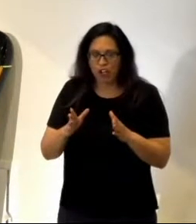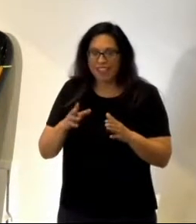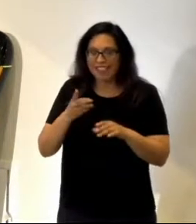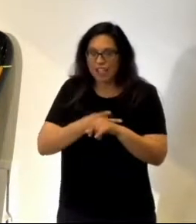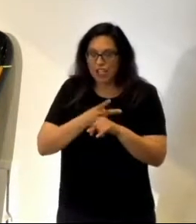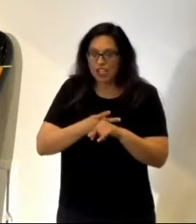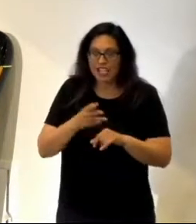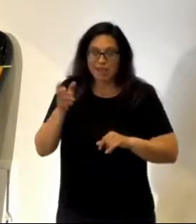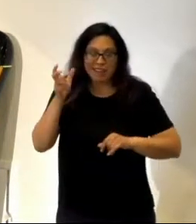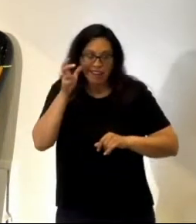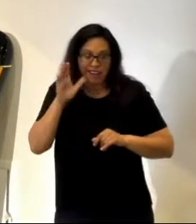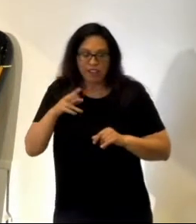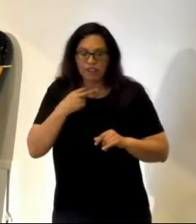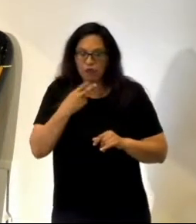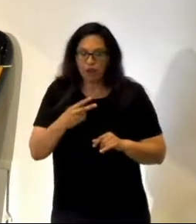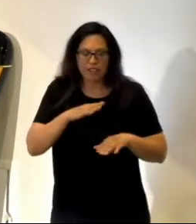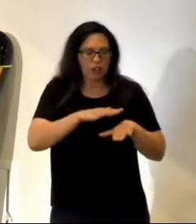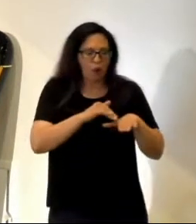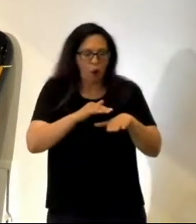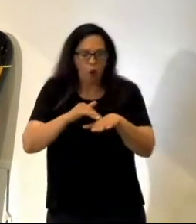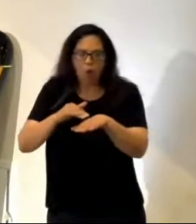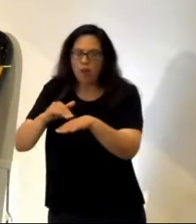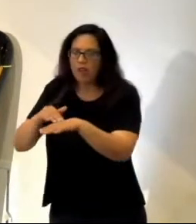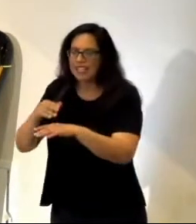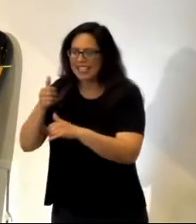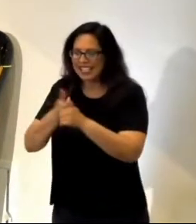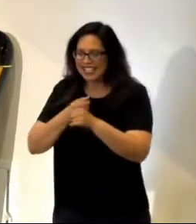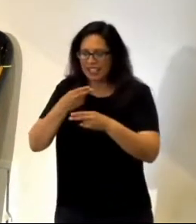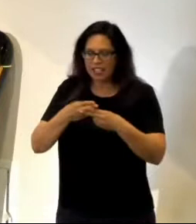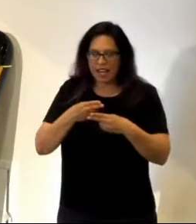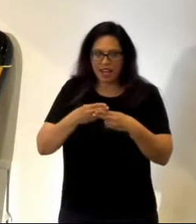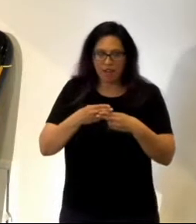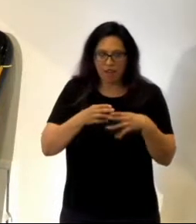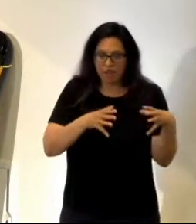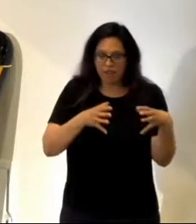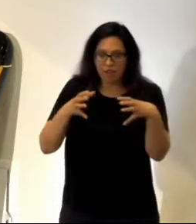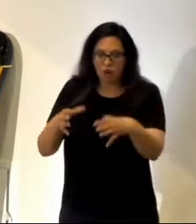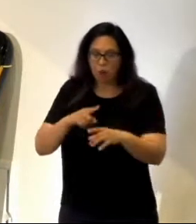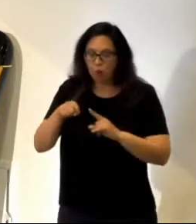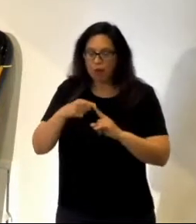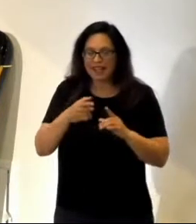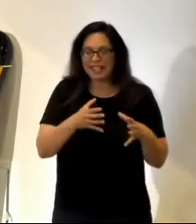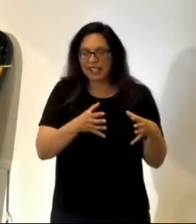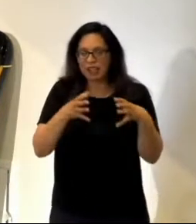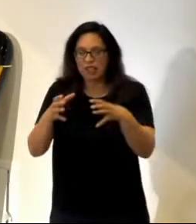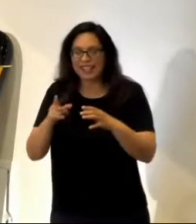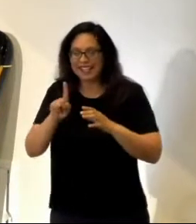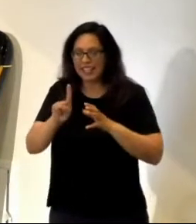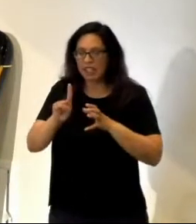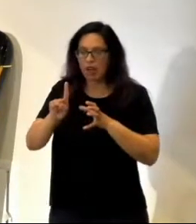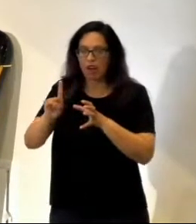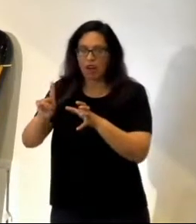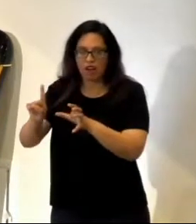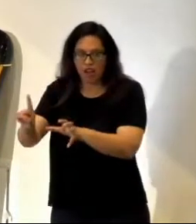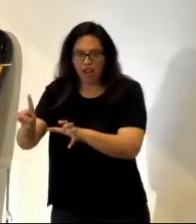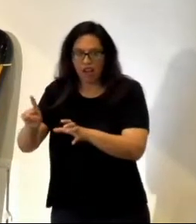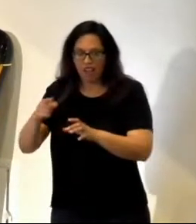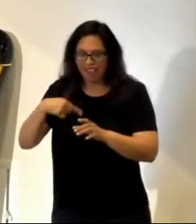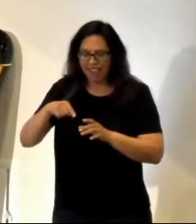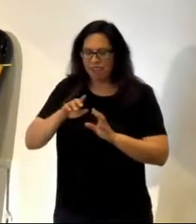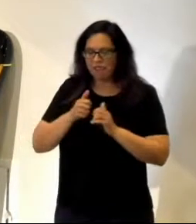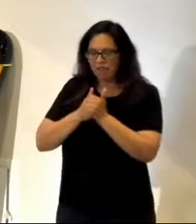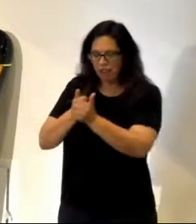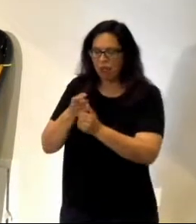own sheep by name and leads them out. And when he's brought out all of his own, he goes before them and they